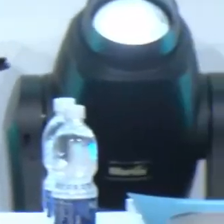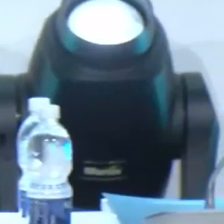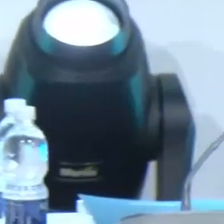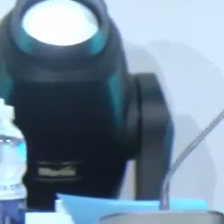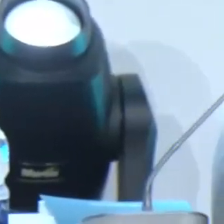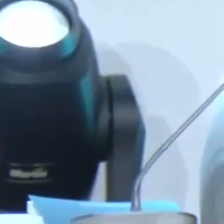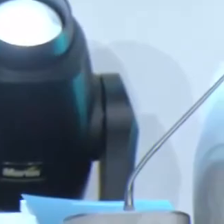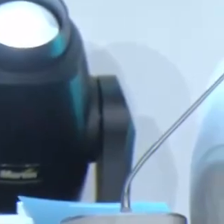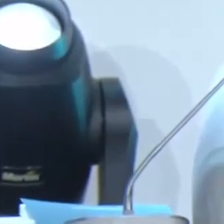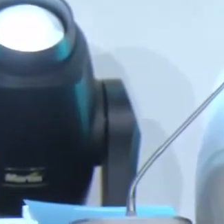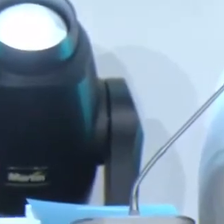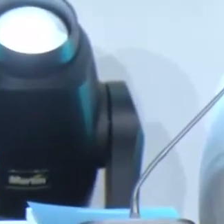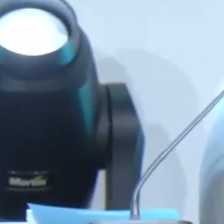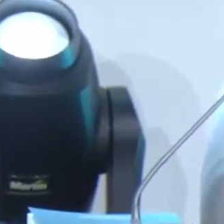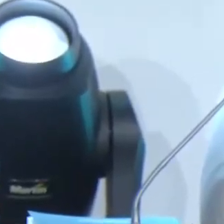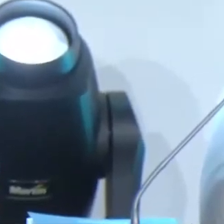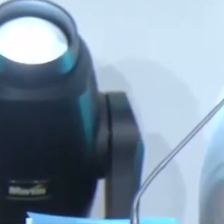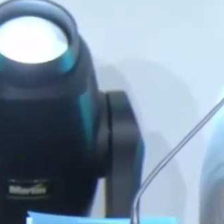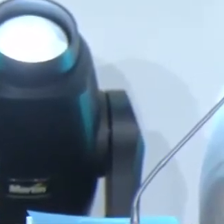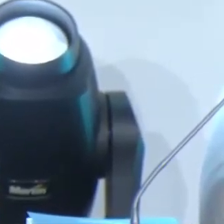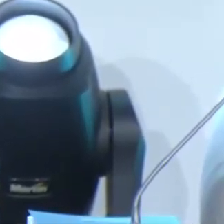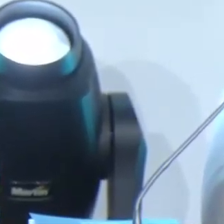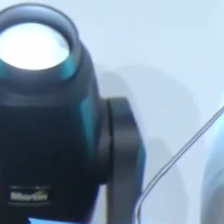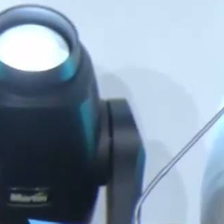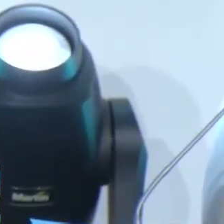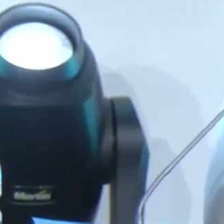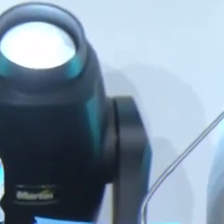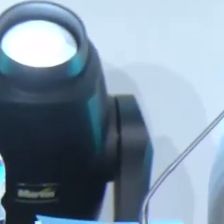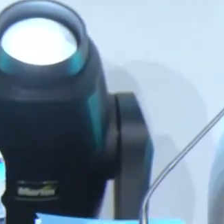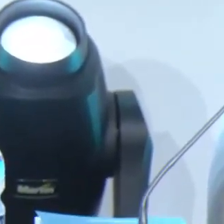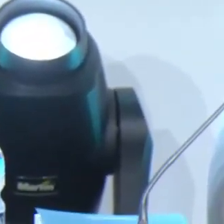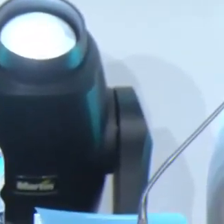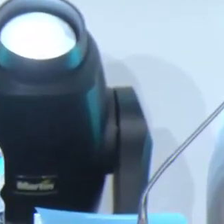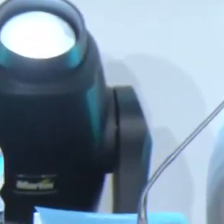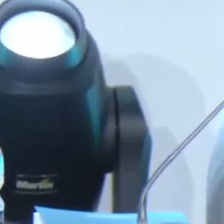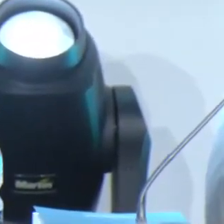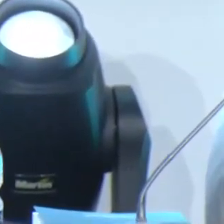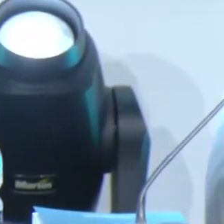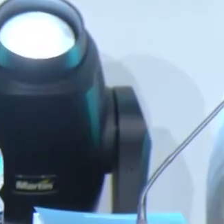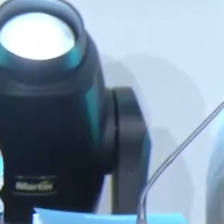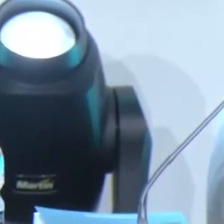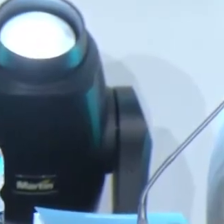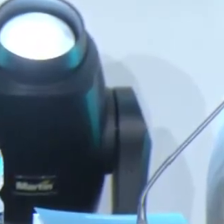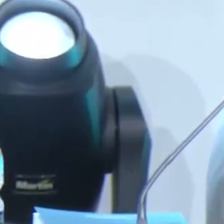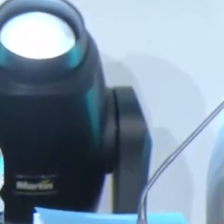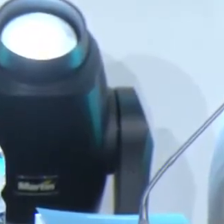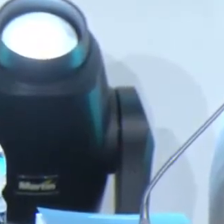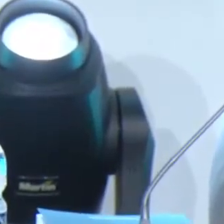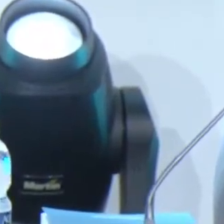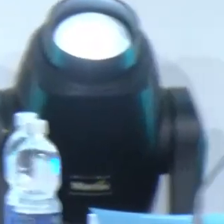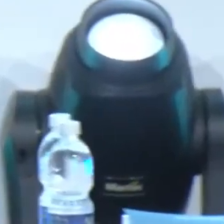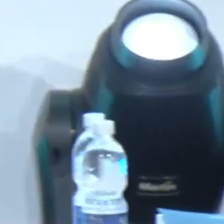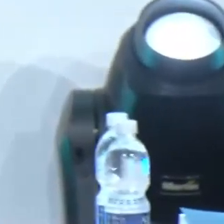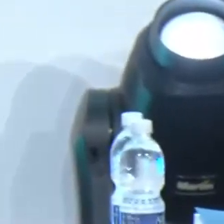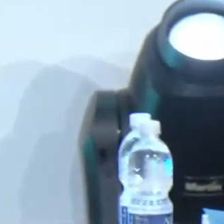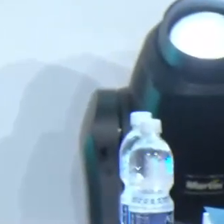behave and drive development around the world, and how important this research could be. This morning, first, the research